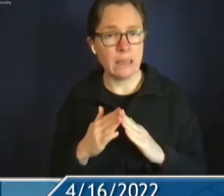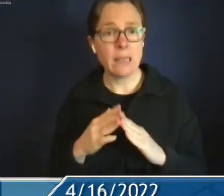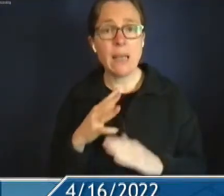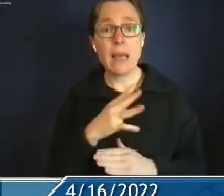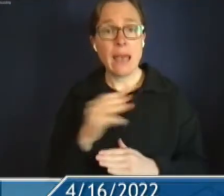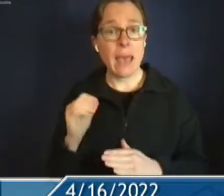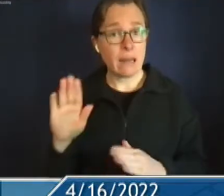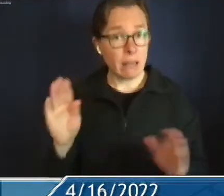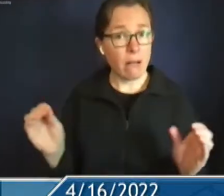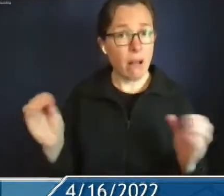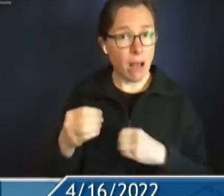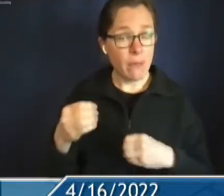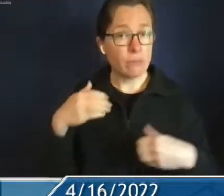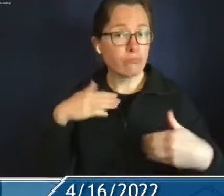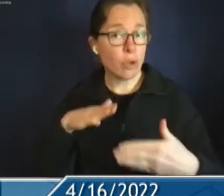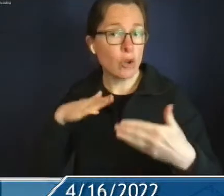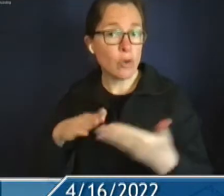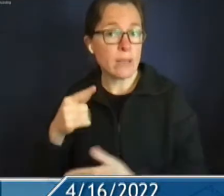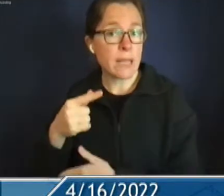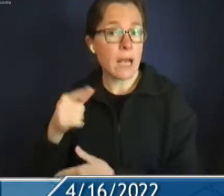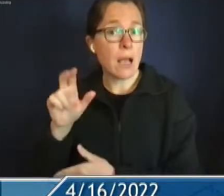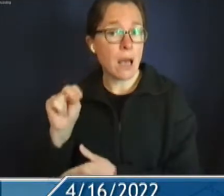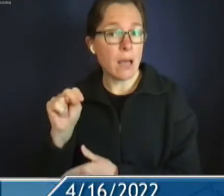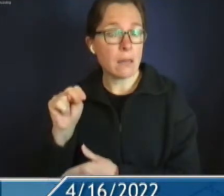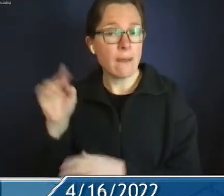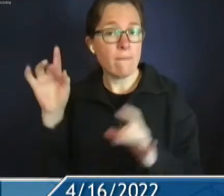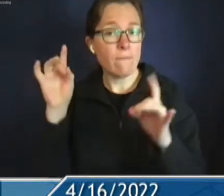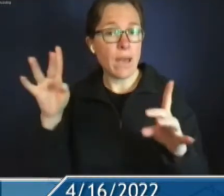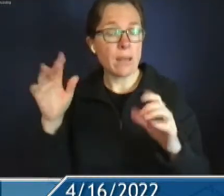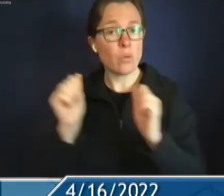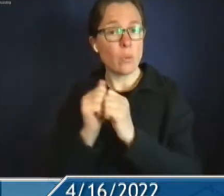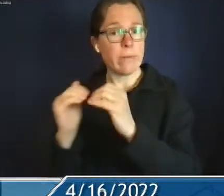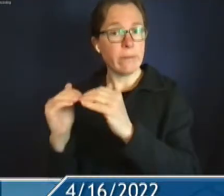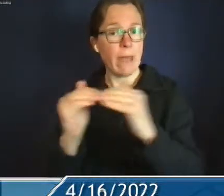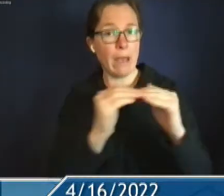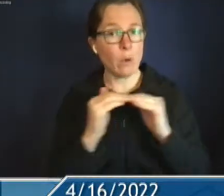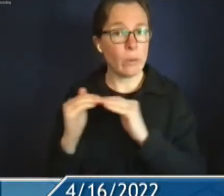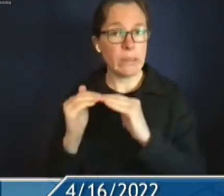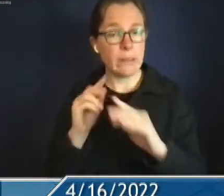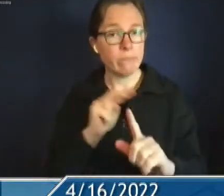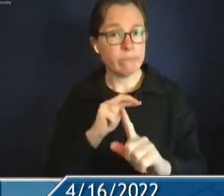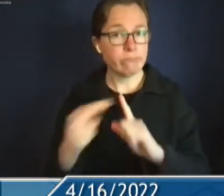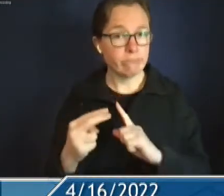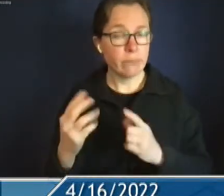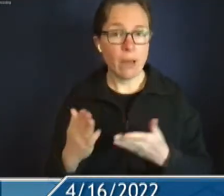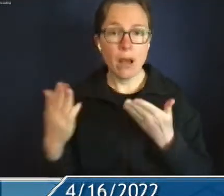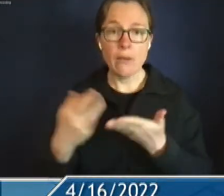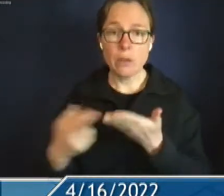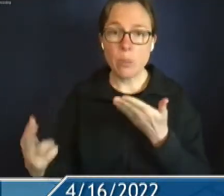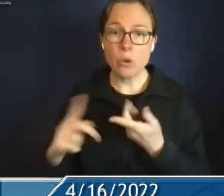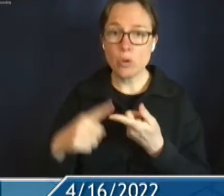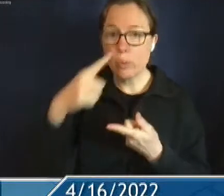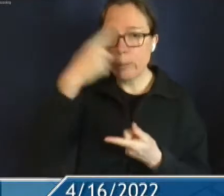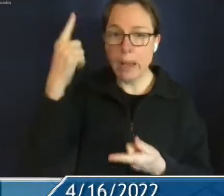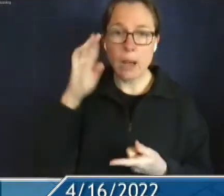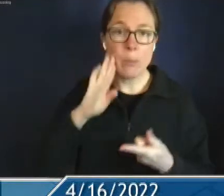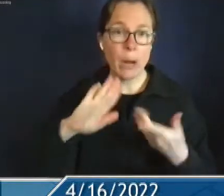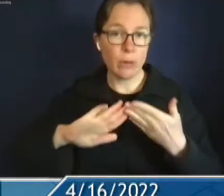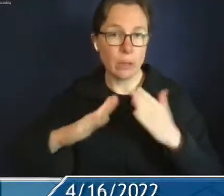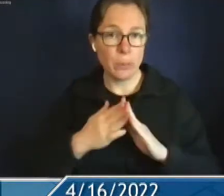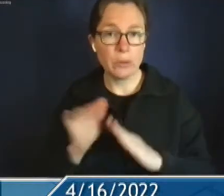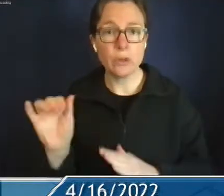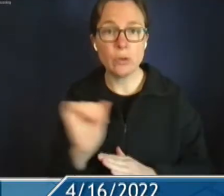works to address gun violence through an equity lens, providing support and resources to Portland Black and Brown communities